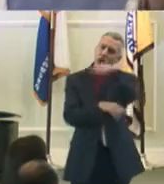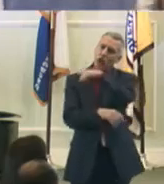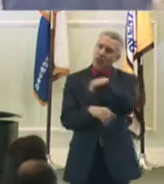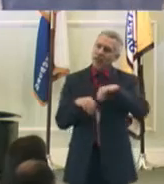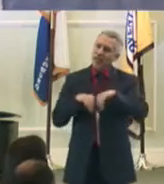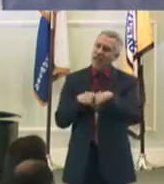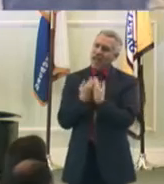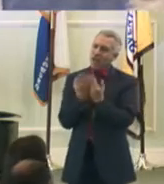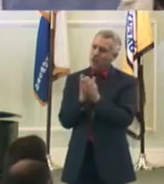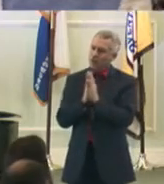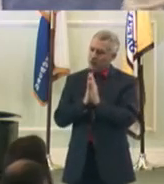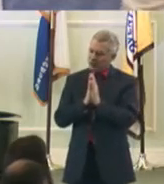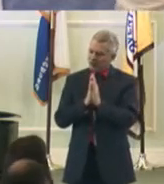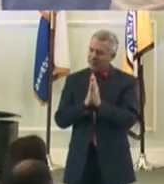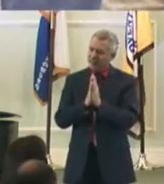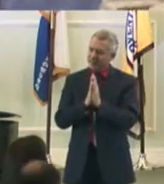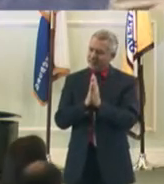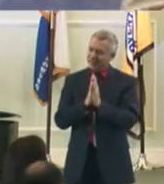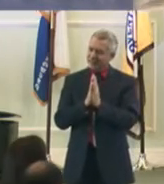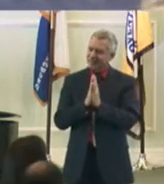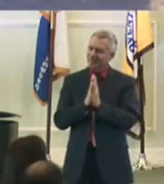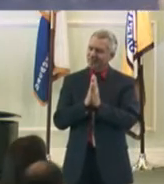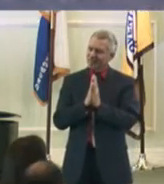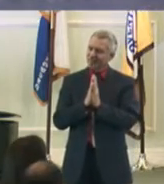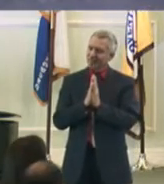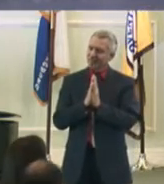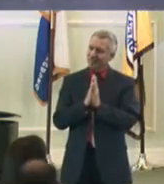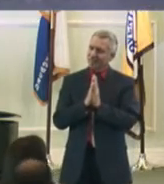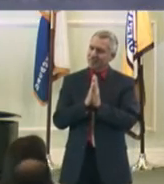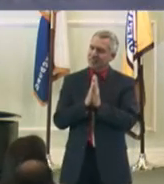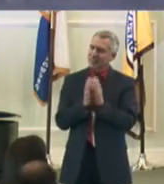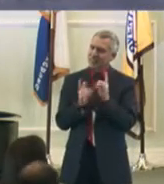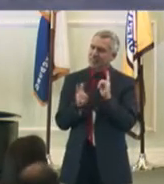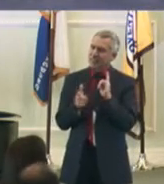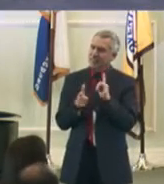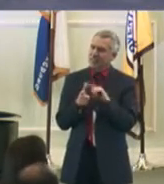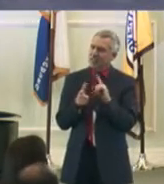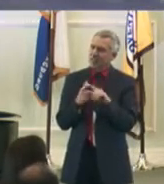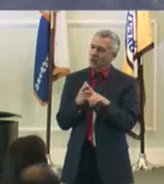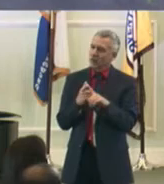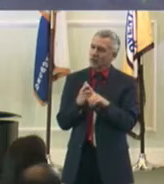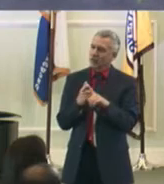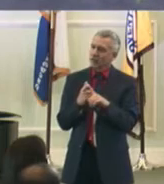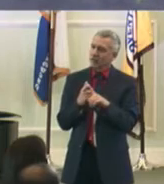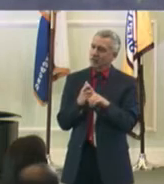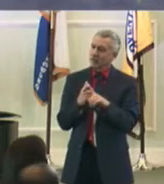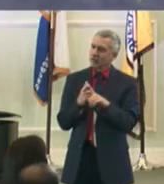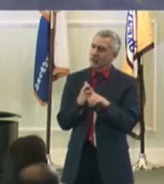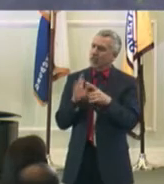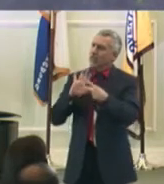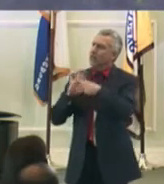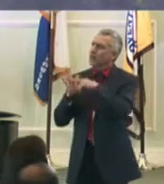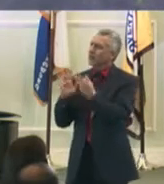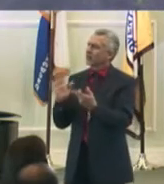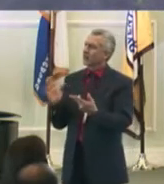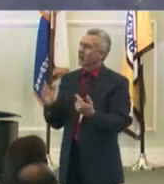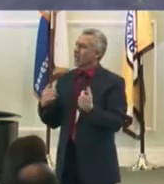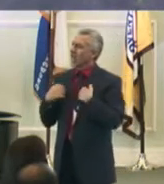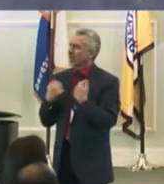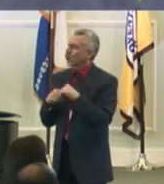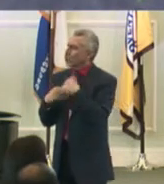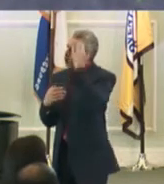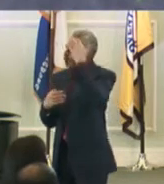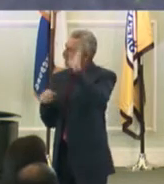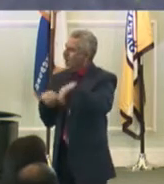came to a conclusion jointly that at that point was the apex where they said, we don't know how to pray. Sometimes